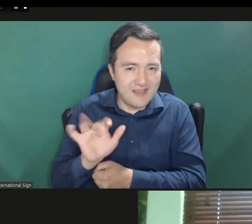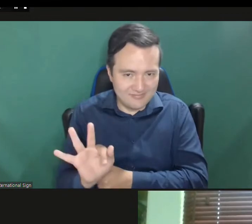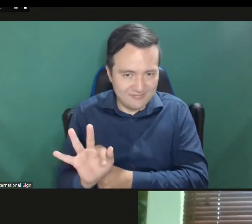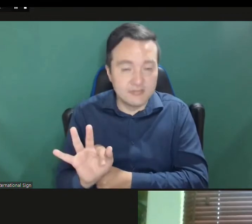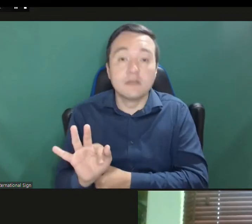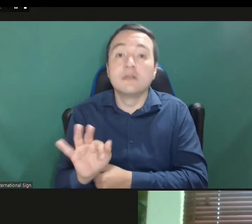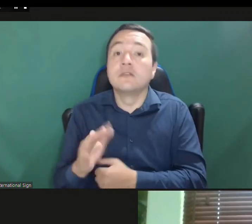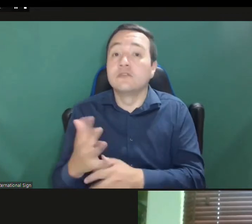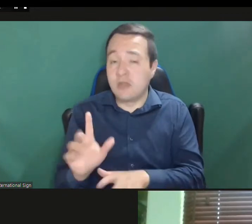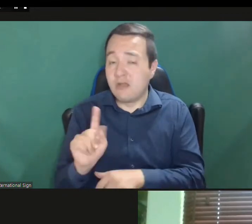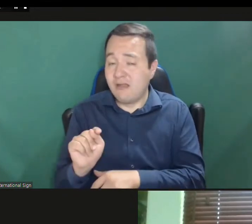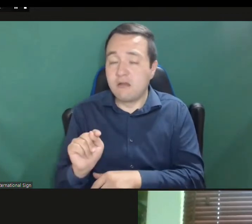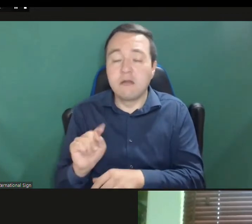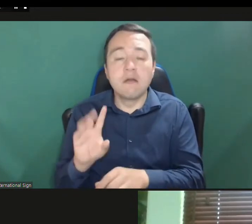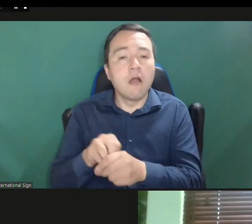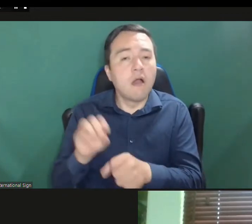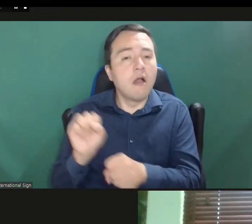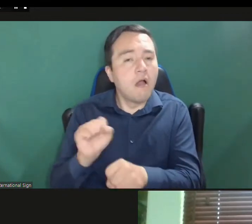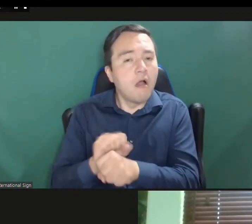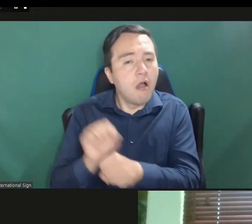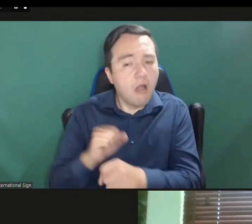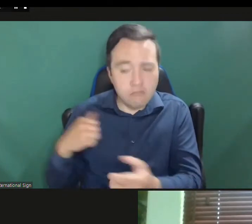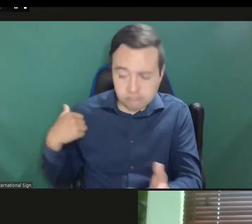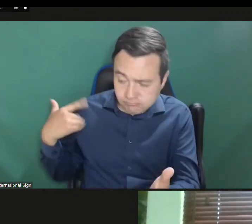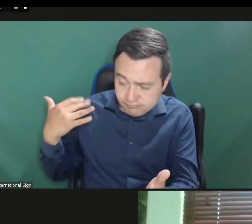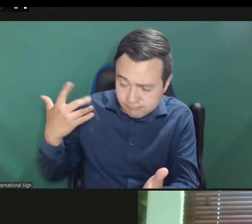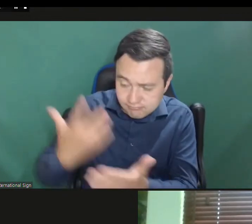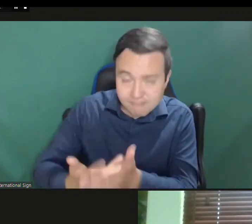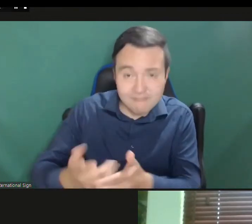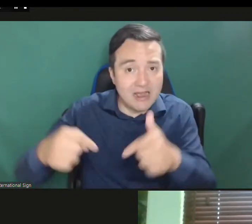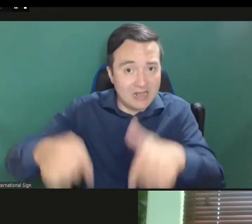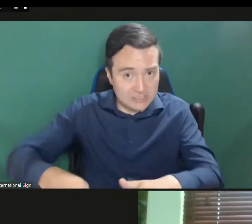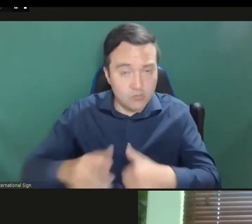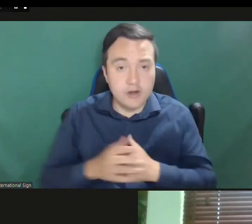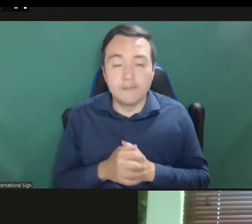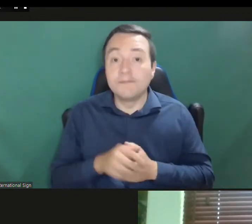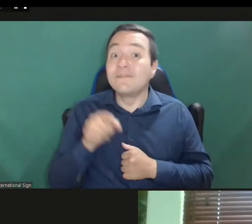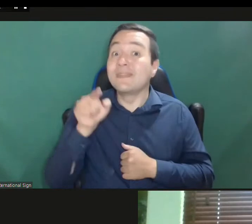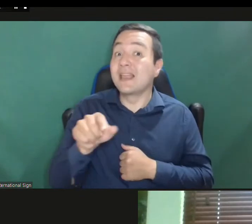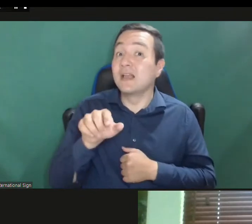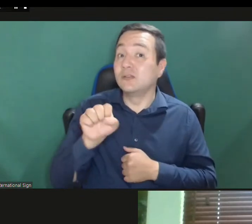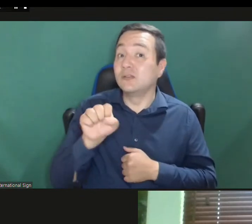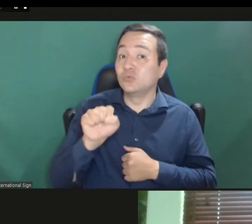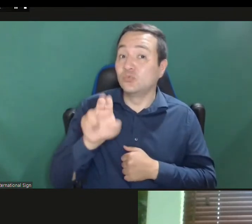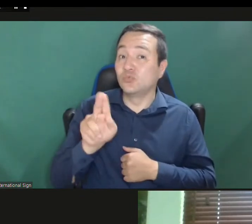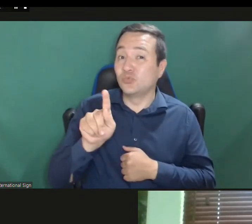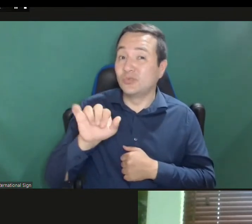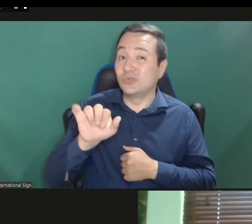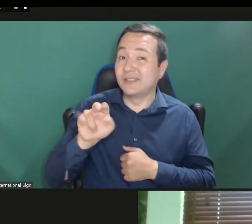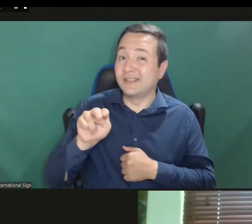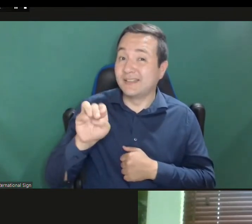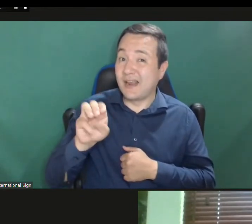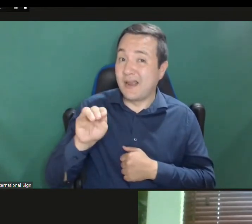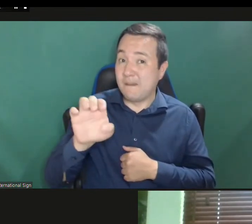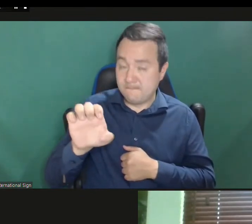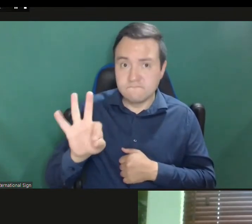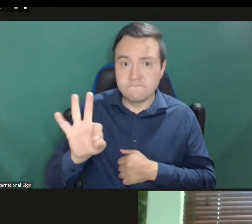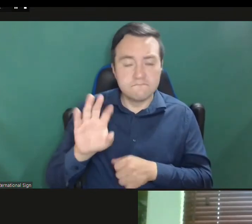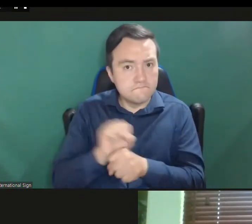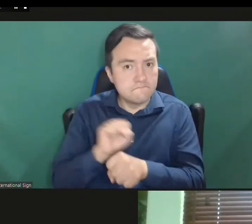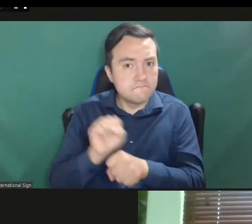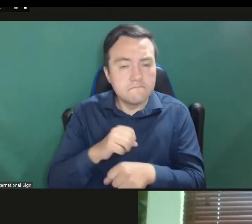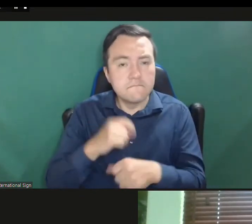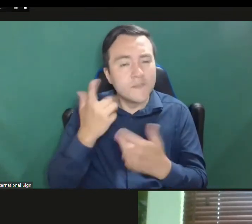has been a pioneer country in promoting regulatory measures to restrict access to unhealthy products, as it is the